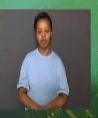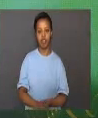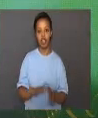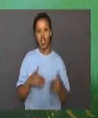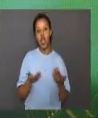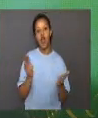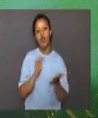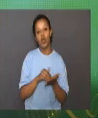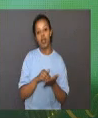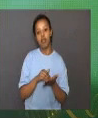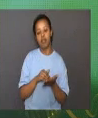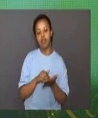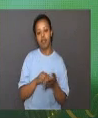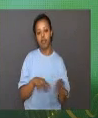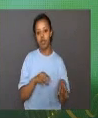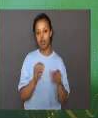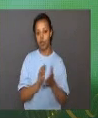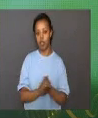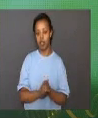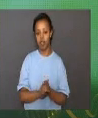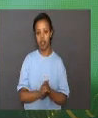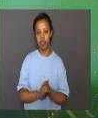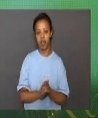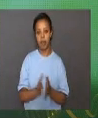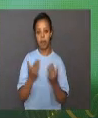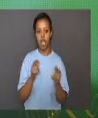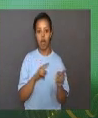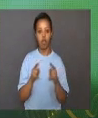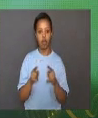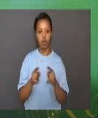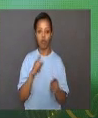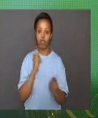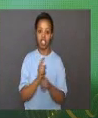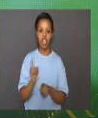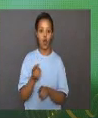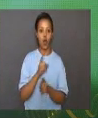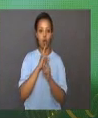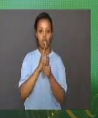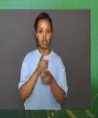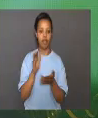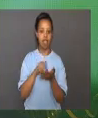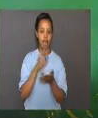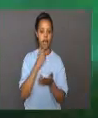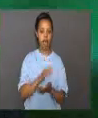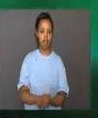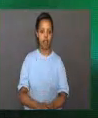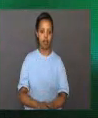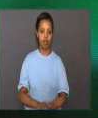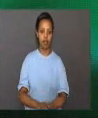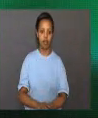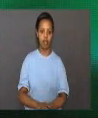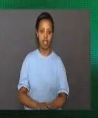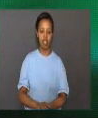Hello again, students. Let us review the correct answers.